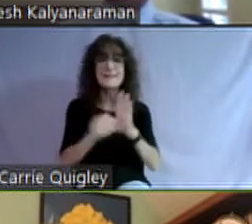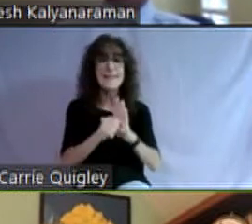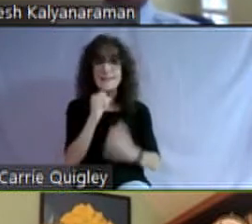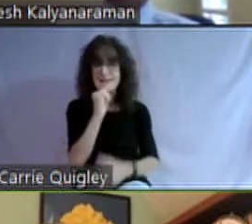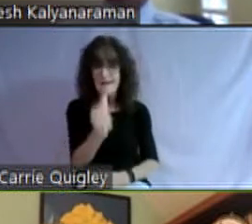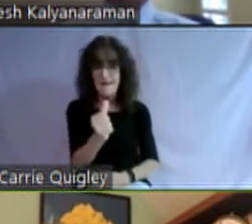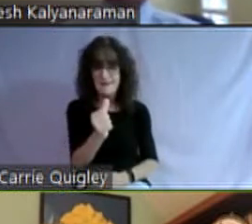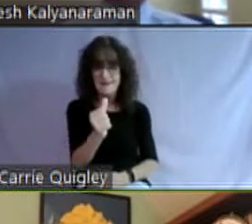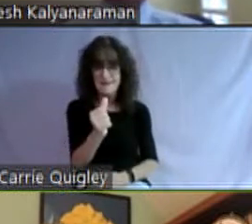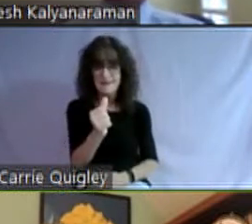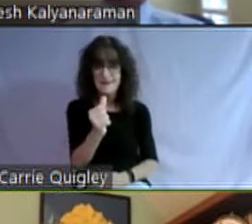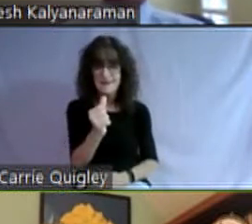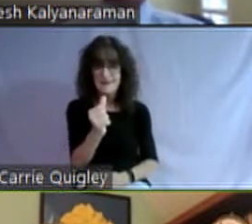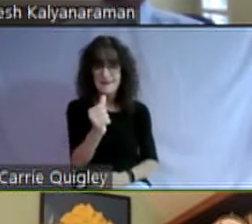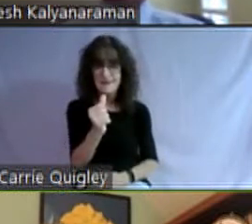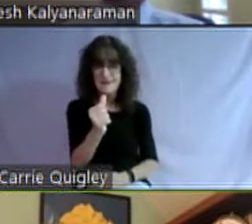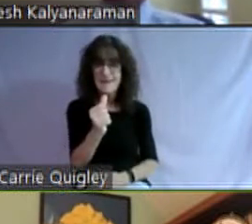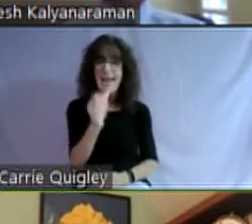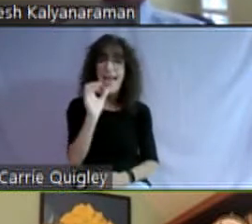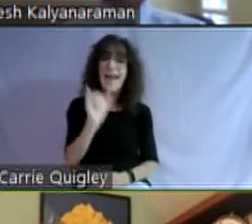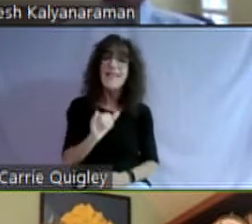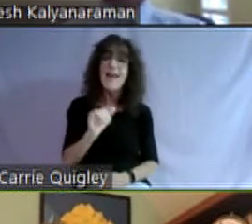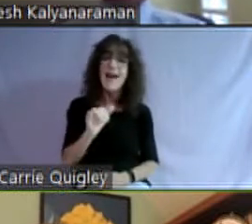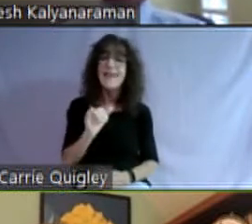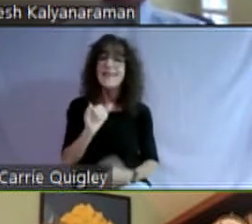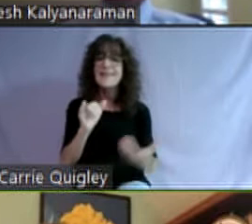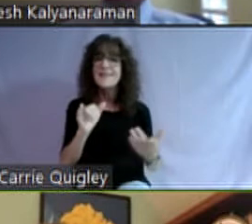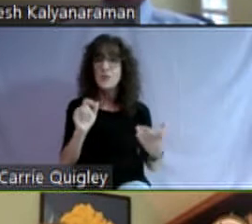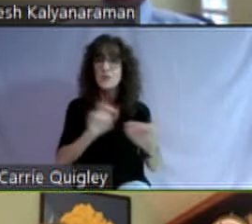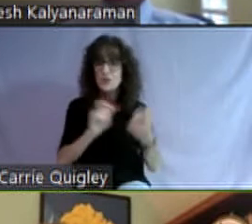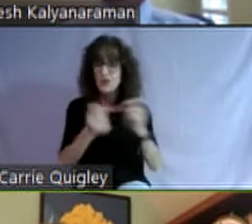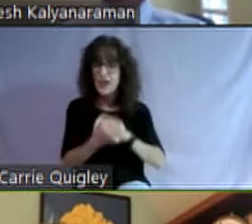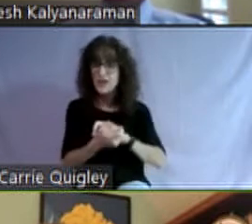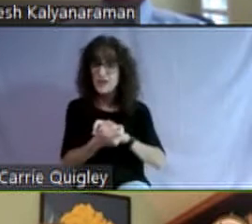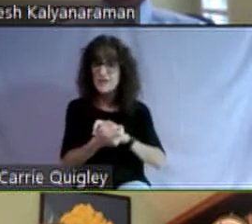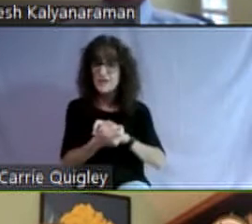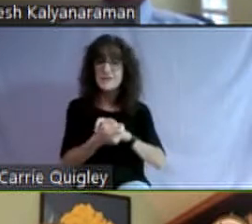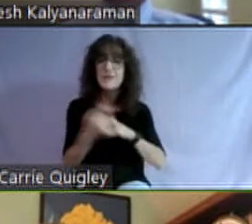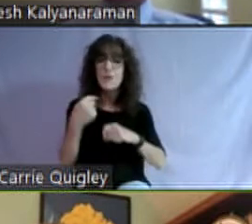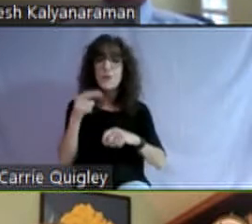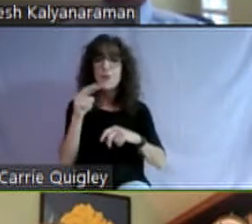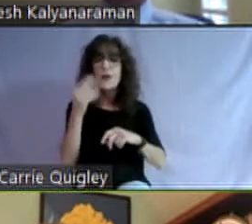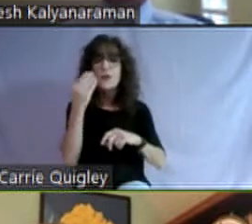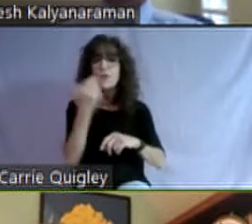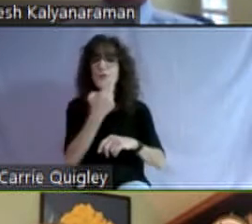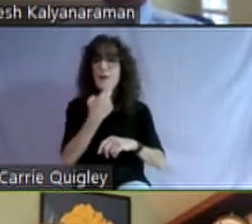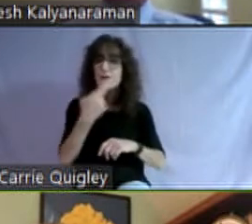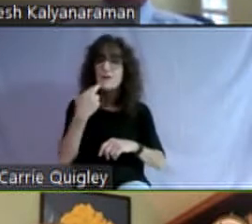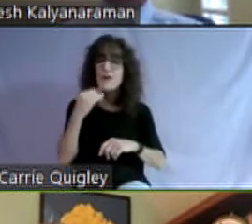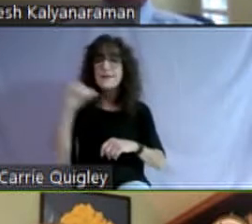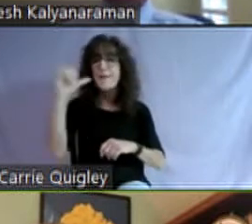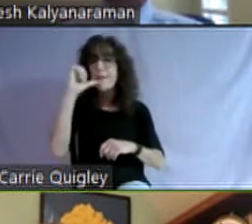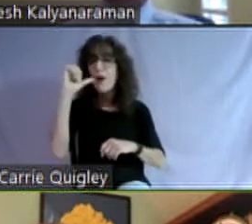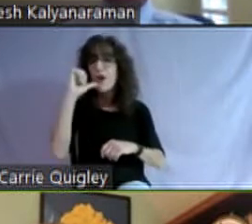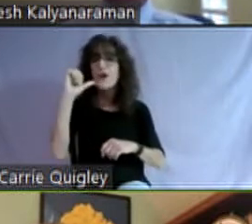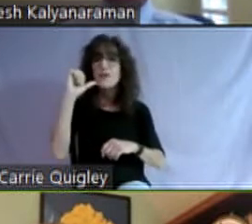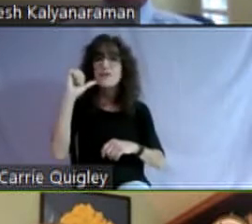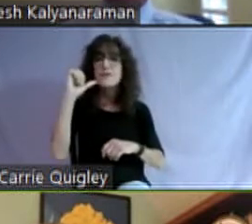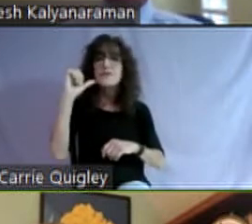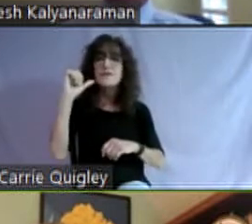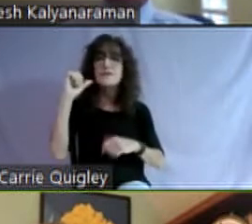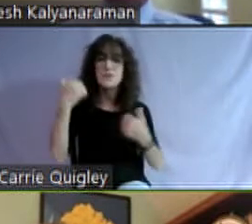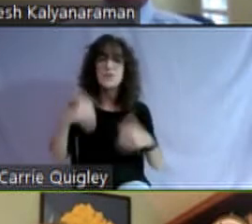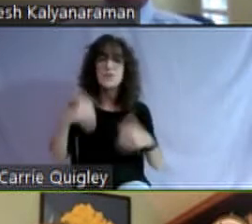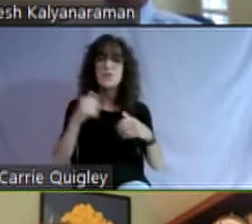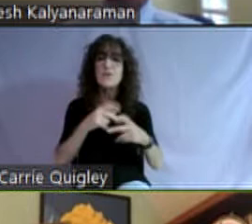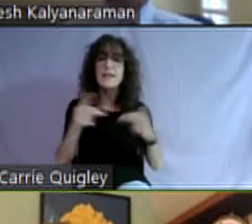And those interventions, we looked at the possibility. We knew restaurants and bars were a vector, a place where